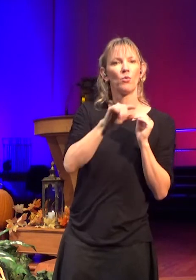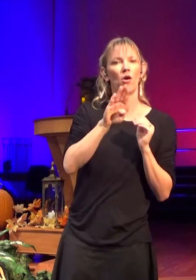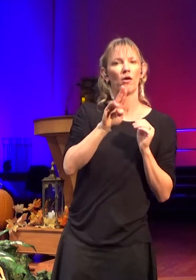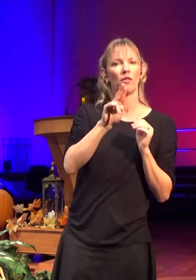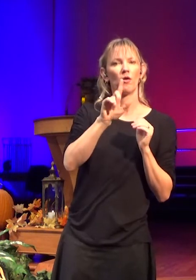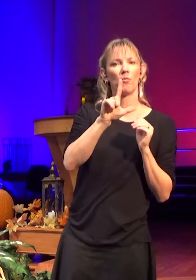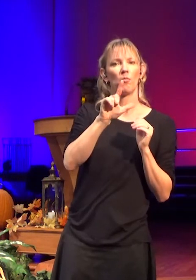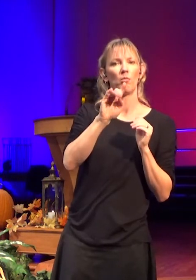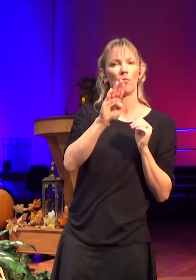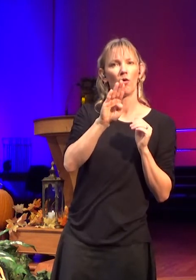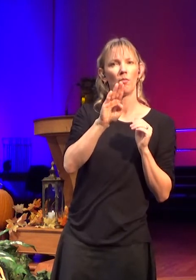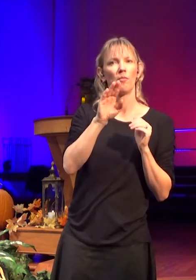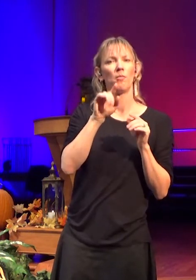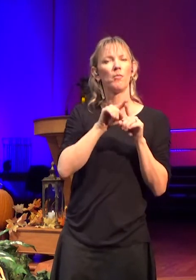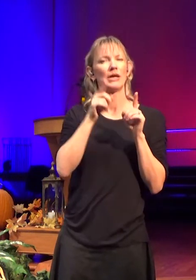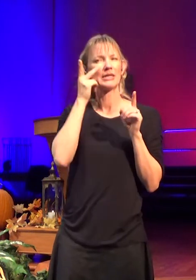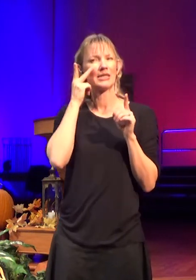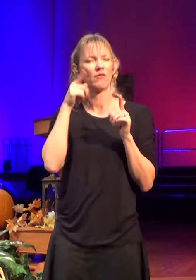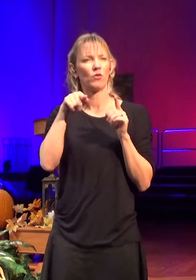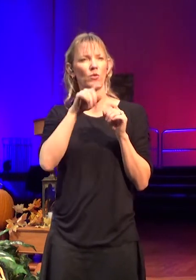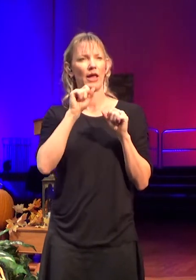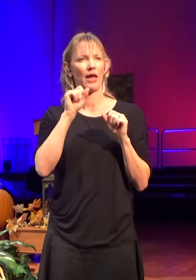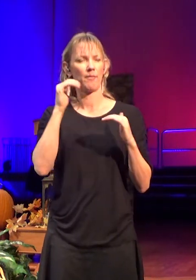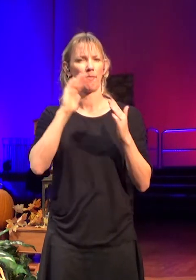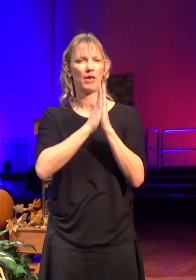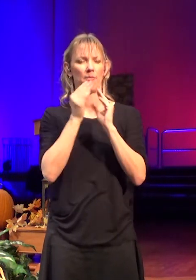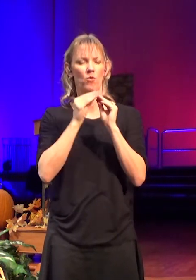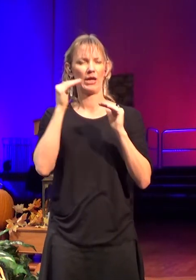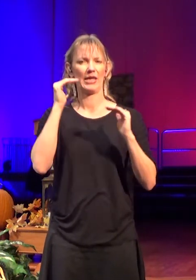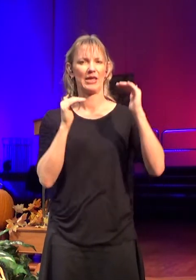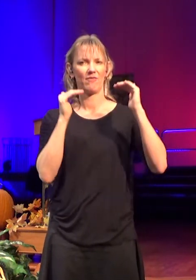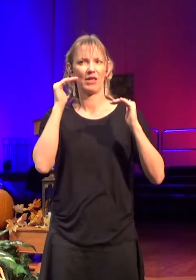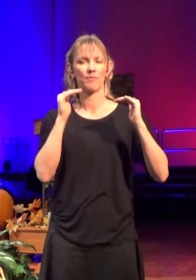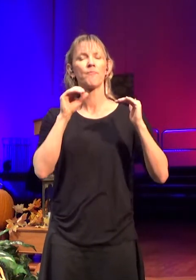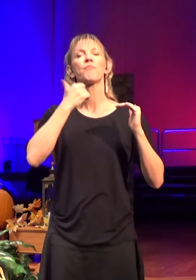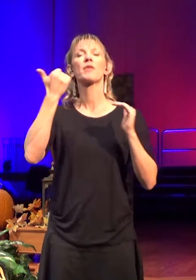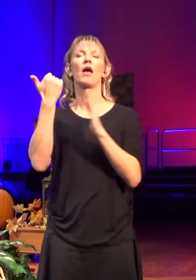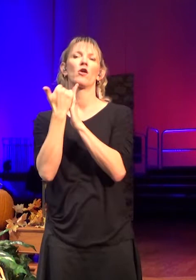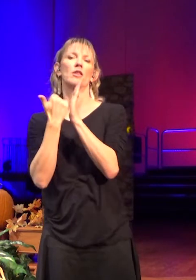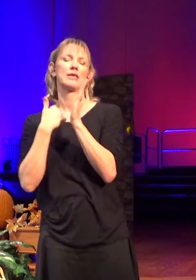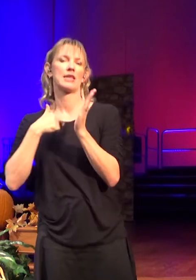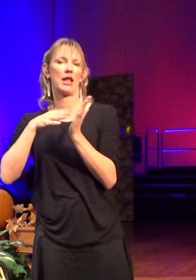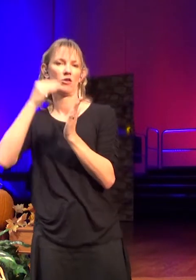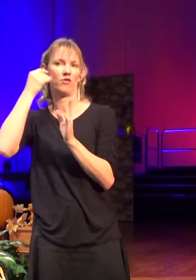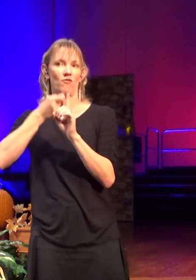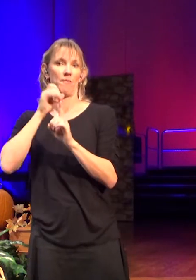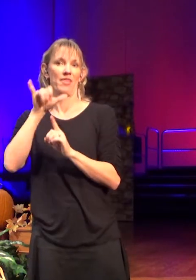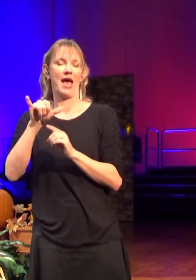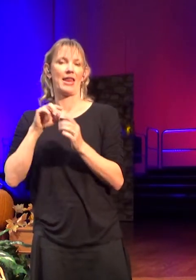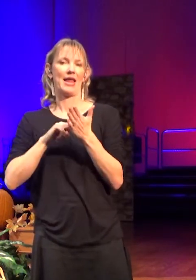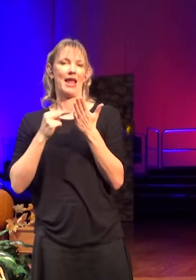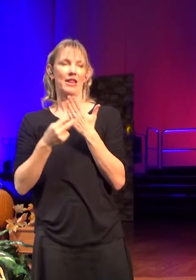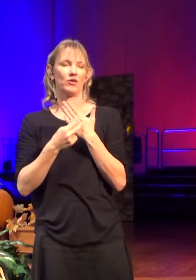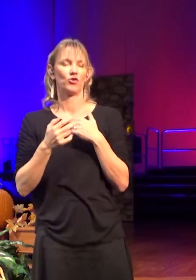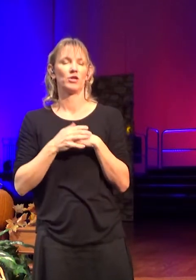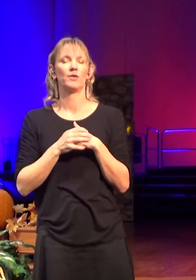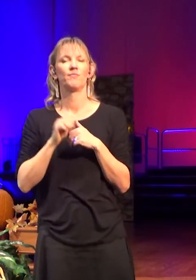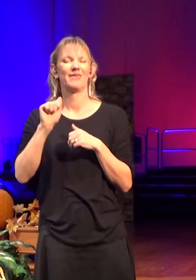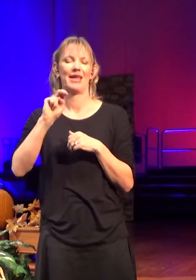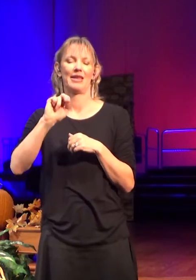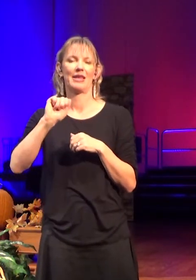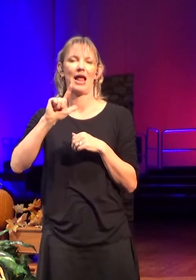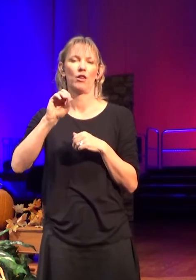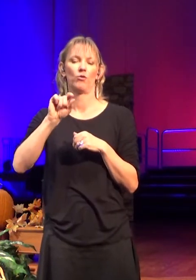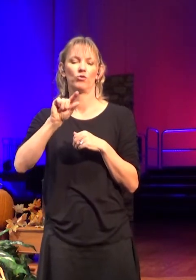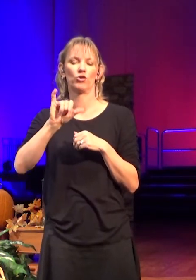you're the bulb, but try to see if you can even them out a little bit. The other lesson for me from that analogy